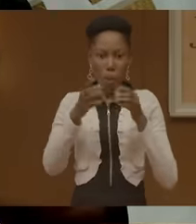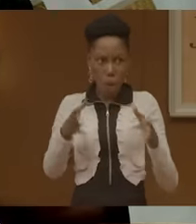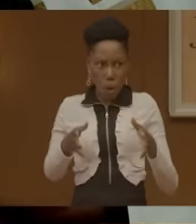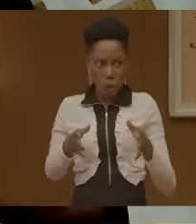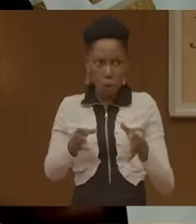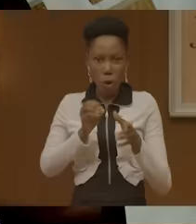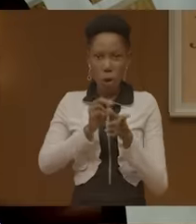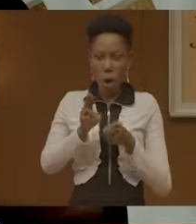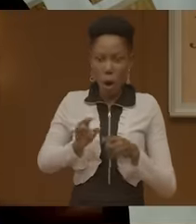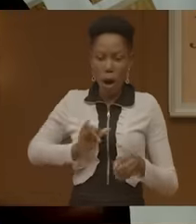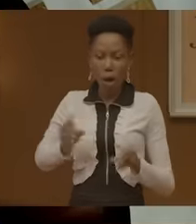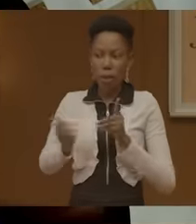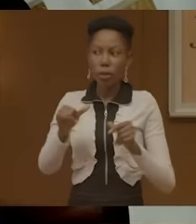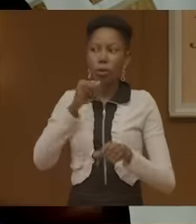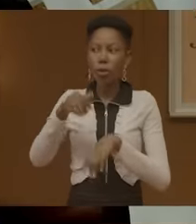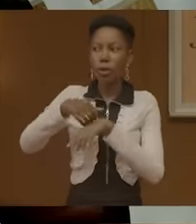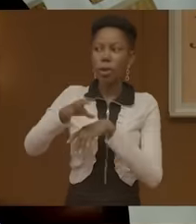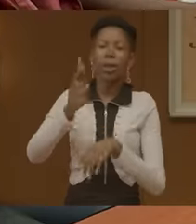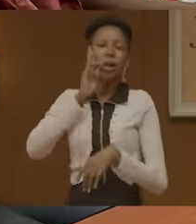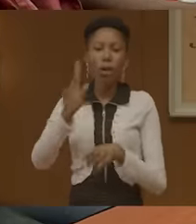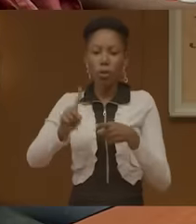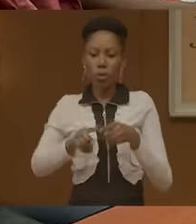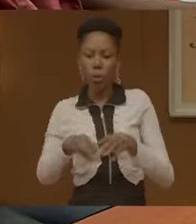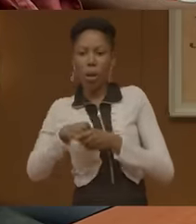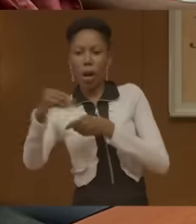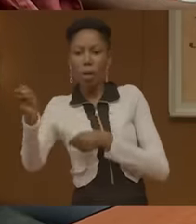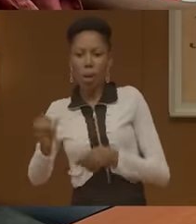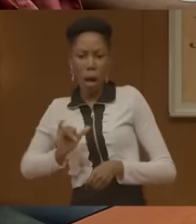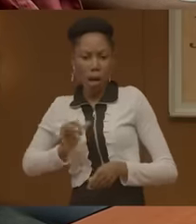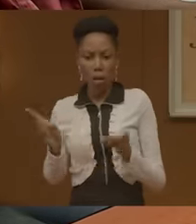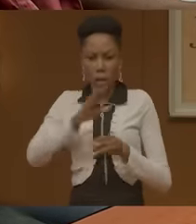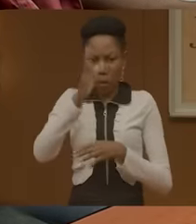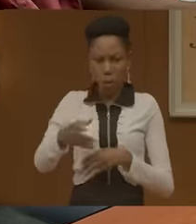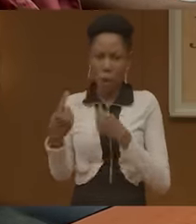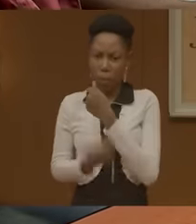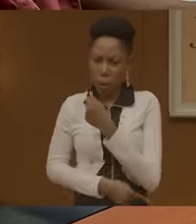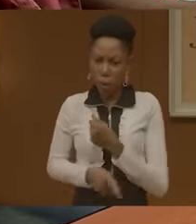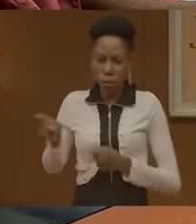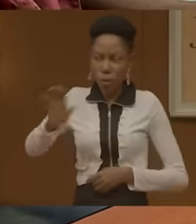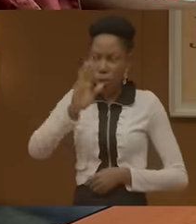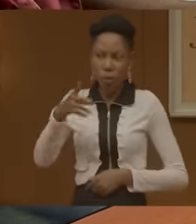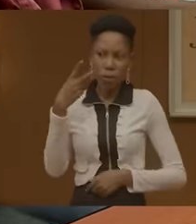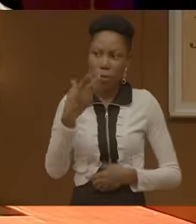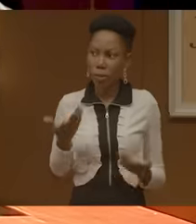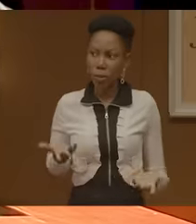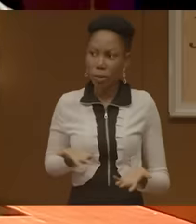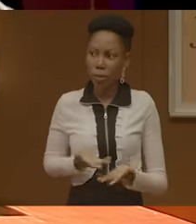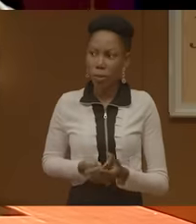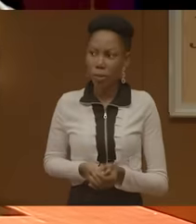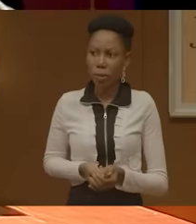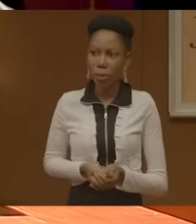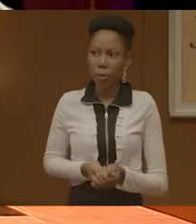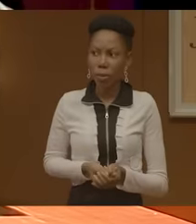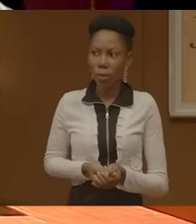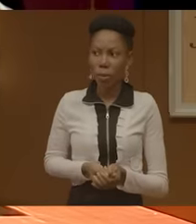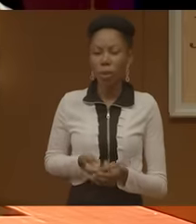child. I didn't send that packing. I didn't ask her to go out. Didn't lock her out. We have not said anything. She has said that, my lord,